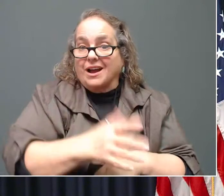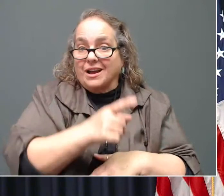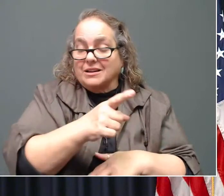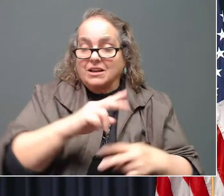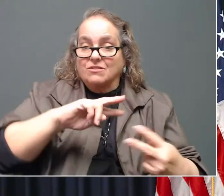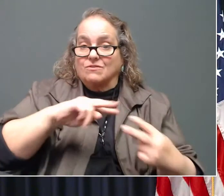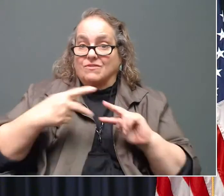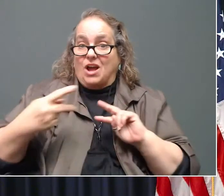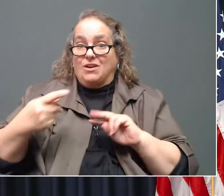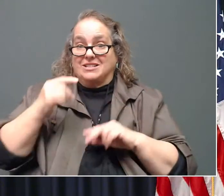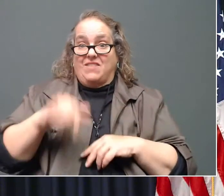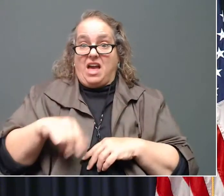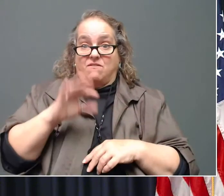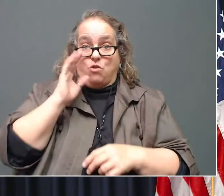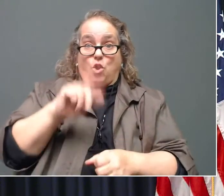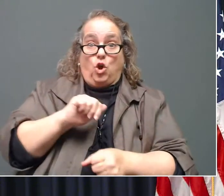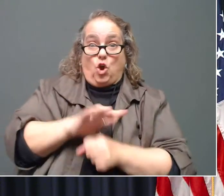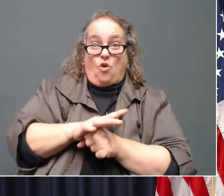WUKY.